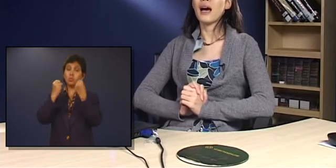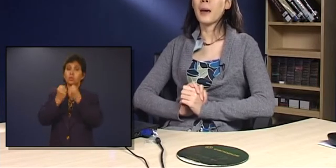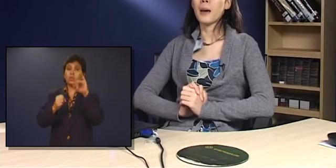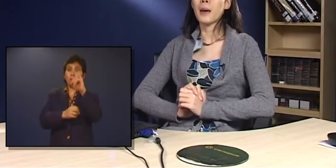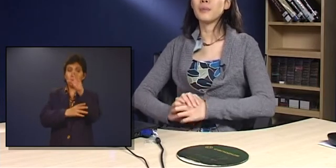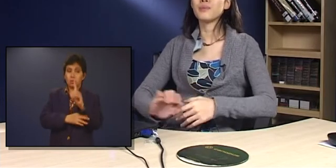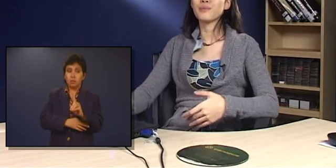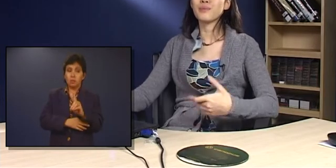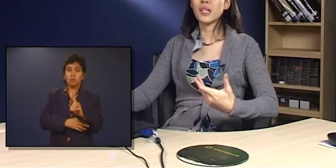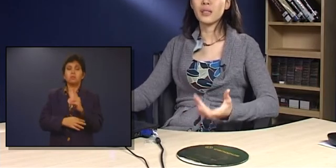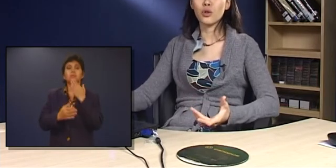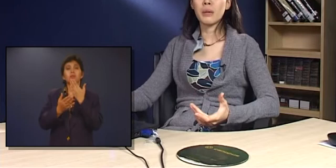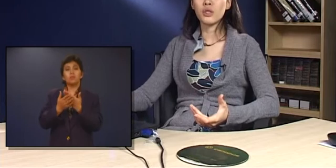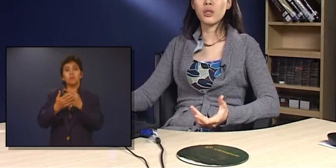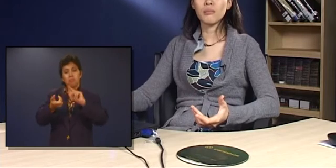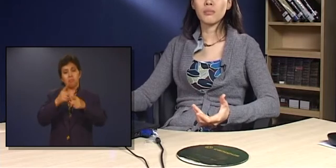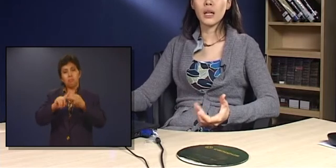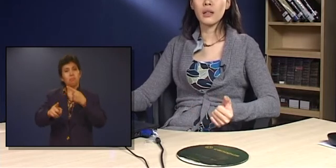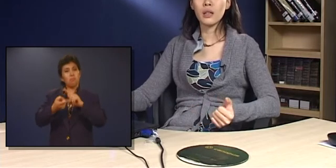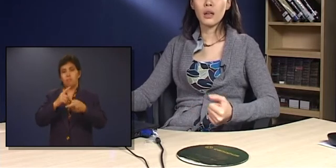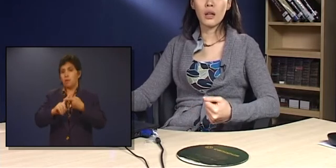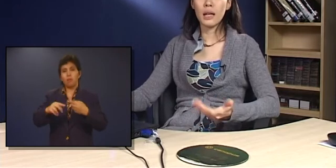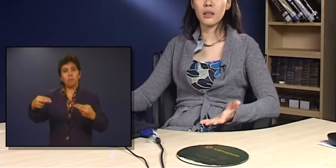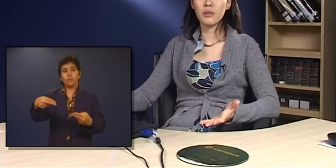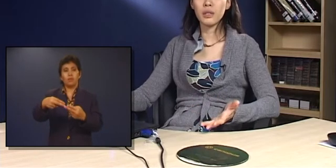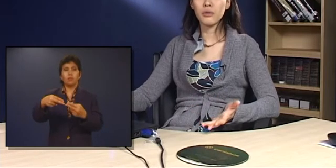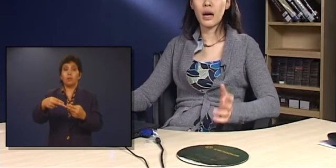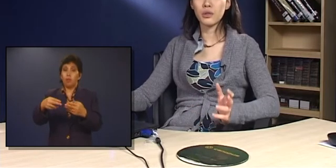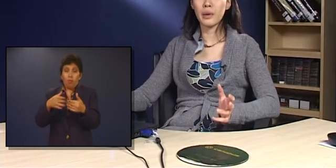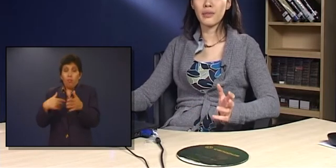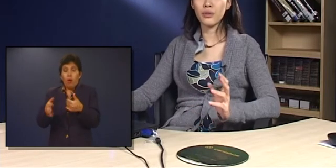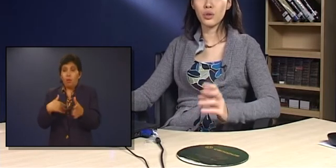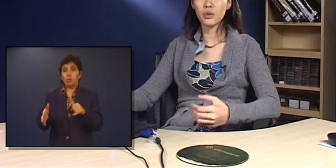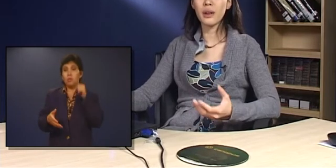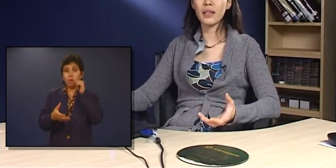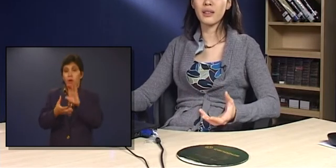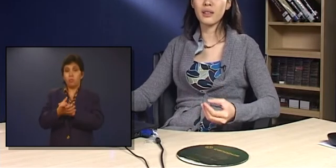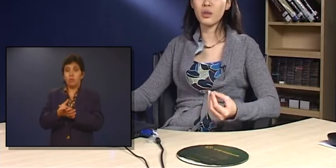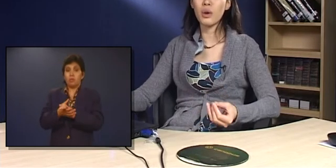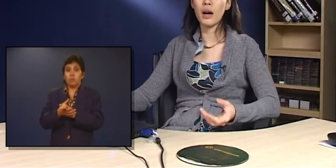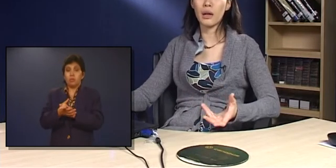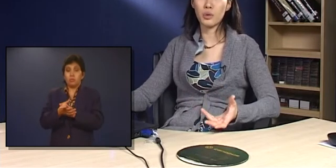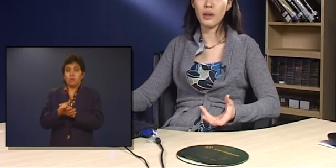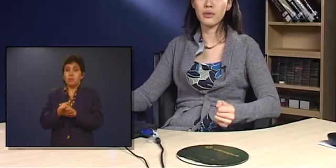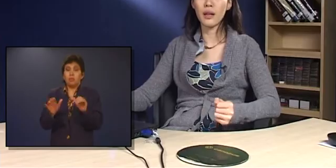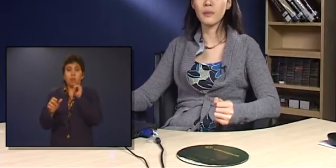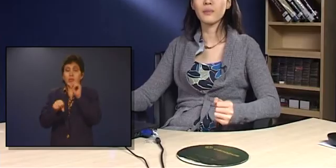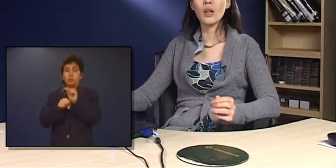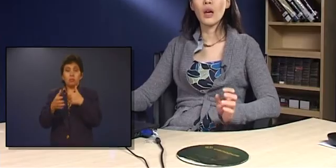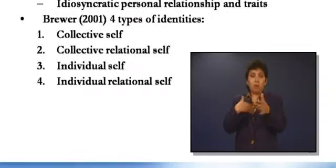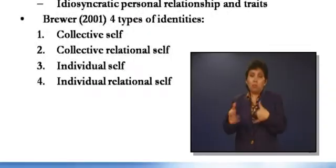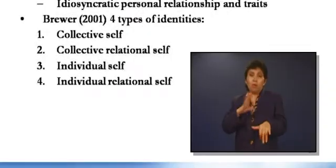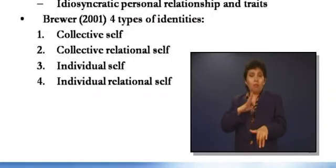identity, it's a group membership, okay? And even if you're a housewife, your social identity, you are a housewife,